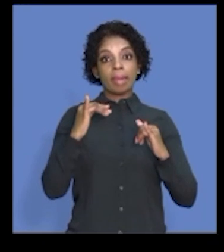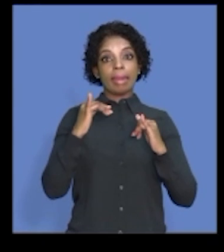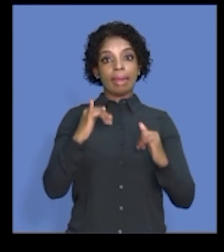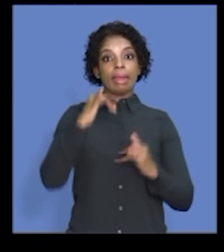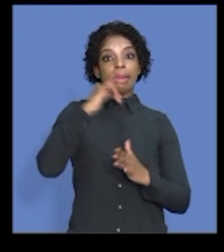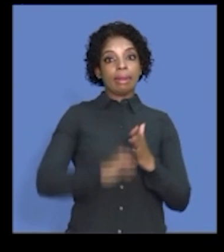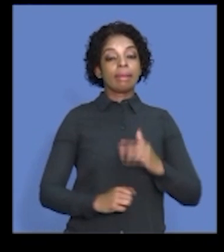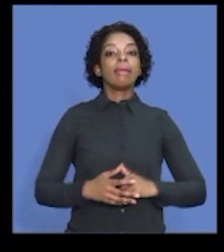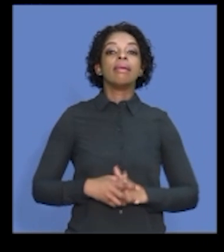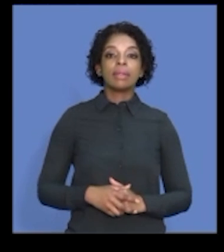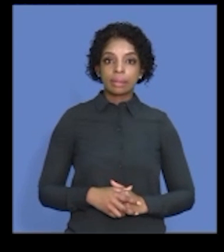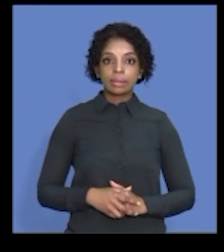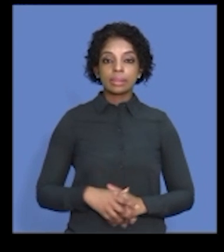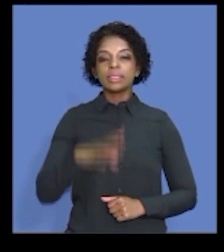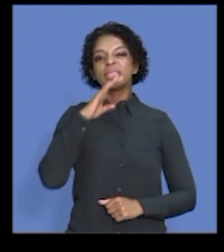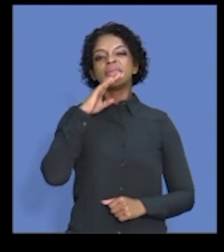you have a provision of